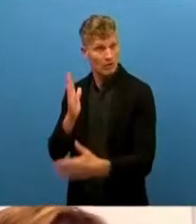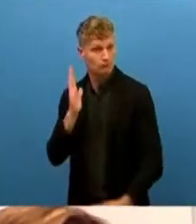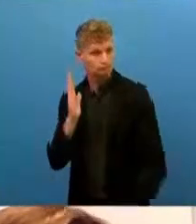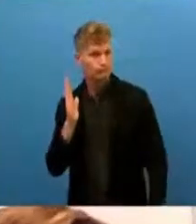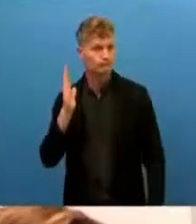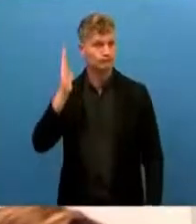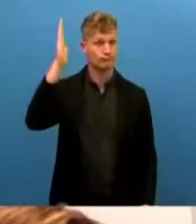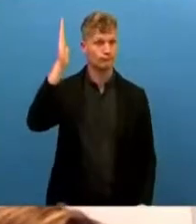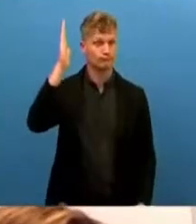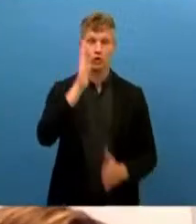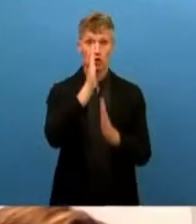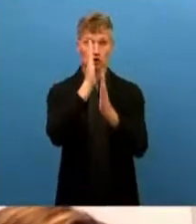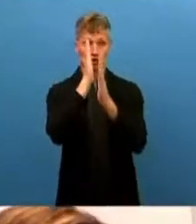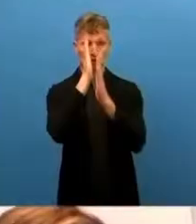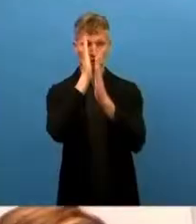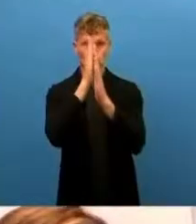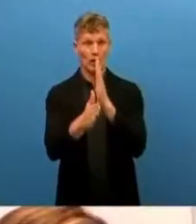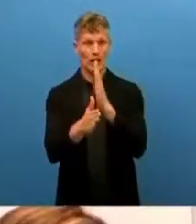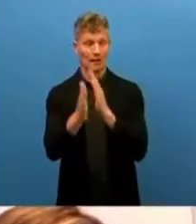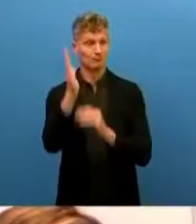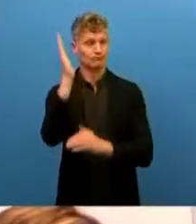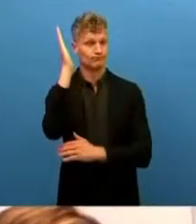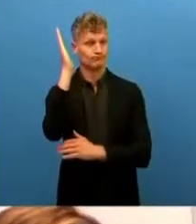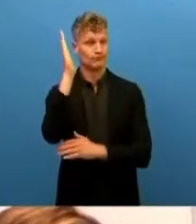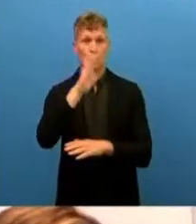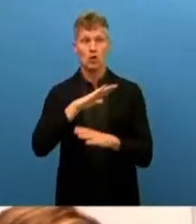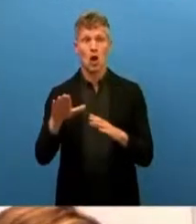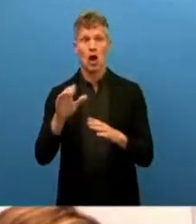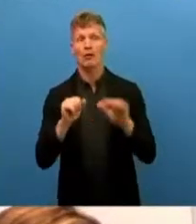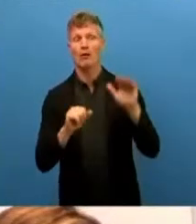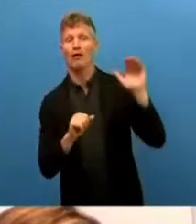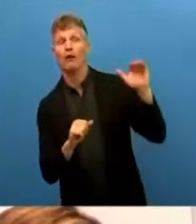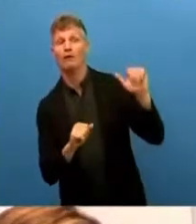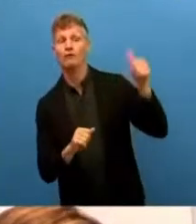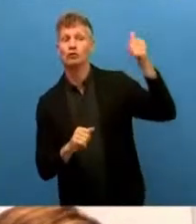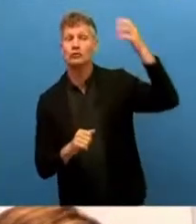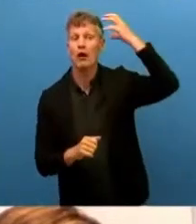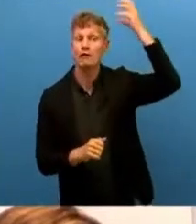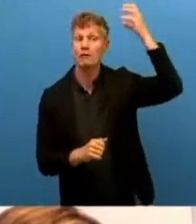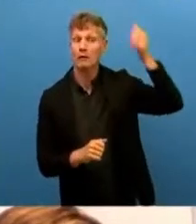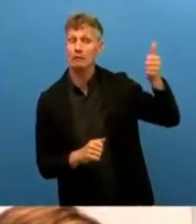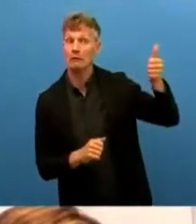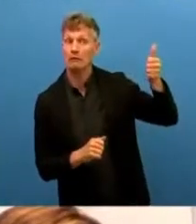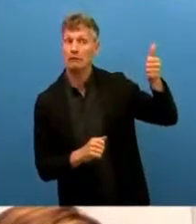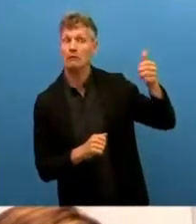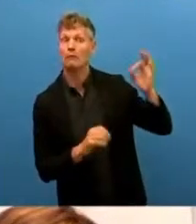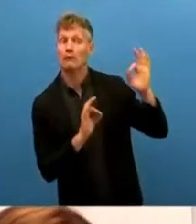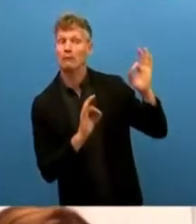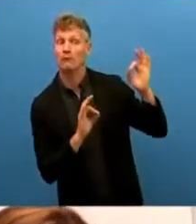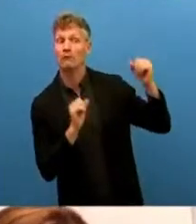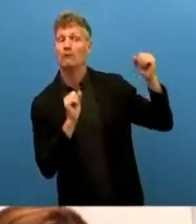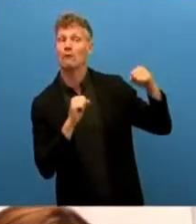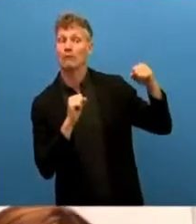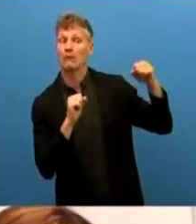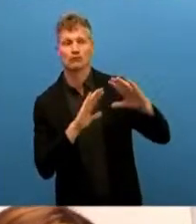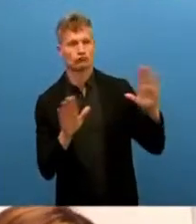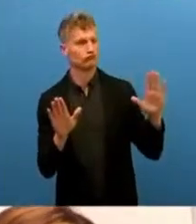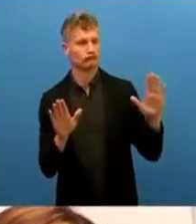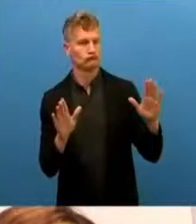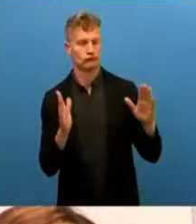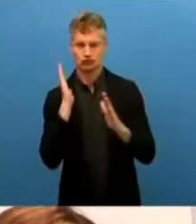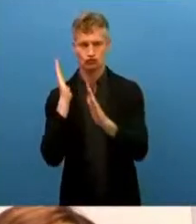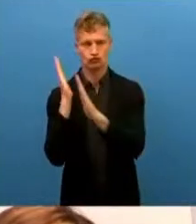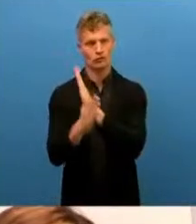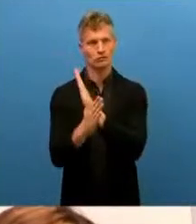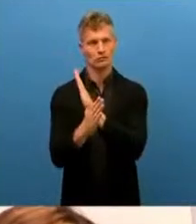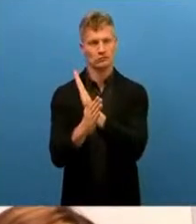directly without requiring state approval or intermediary